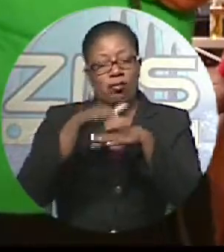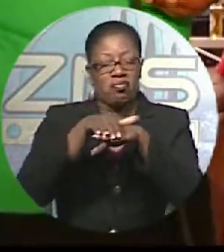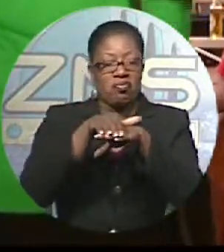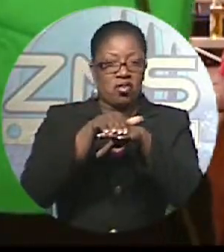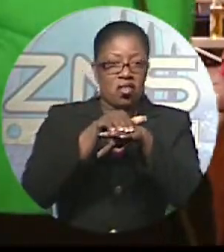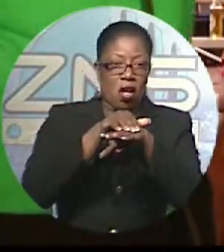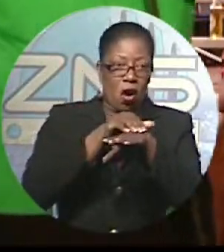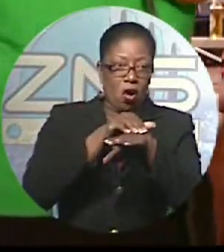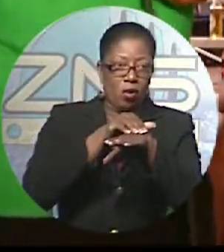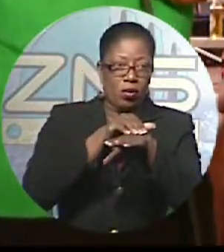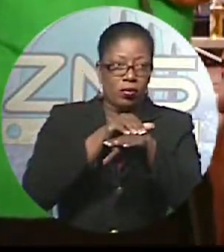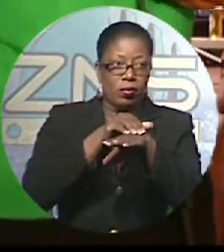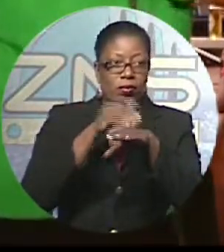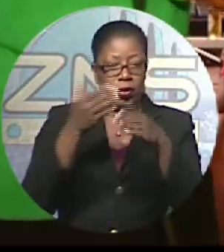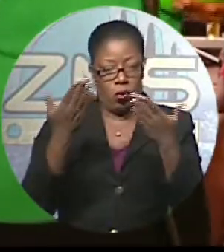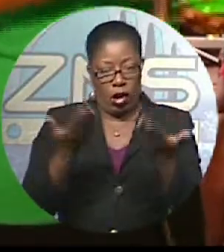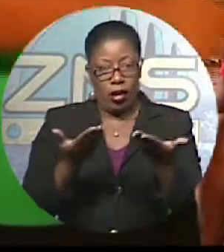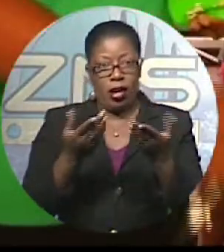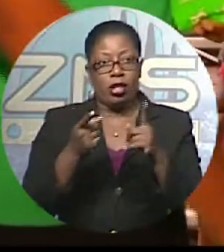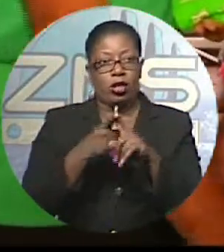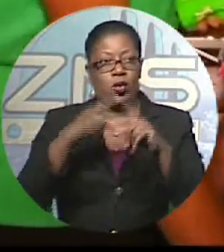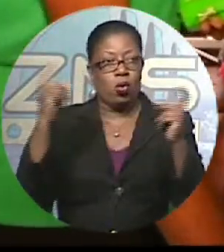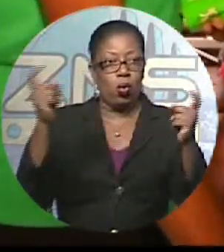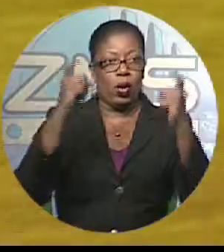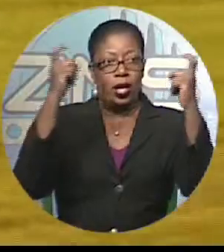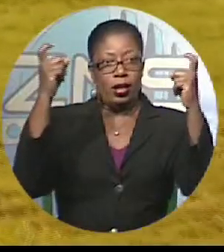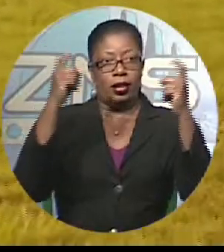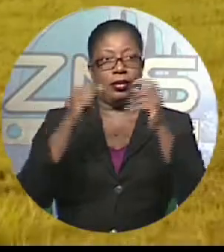fast. We had to win. All right.